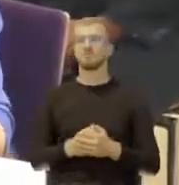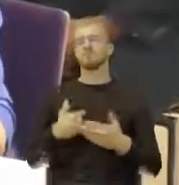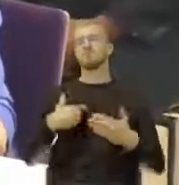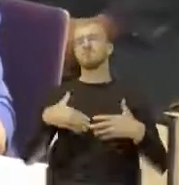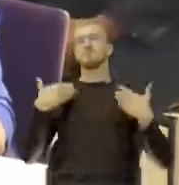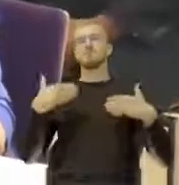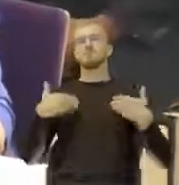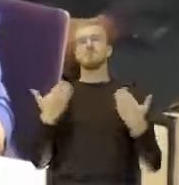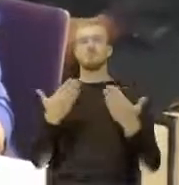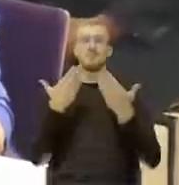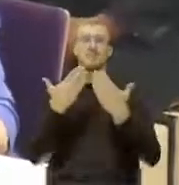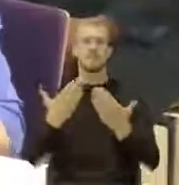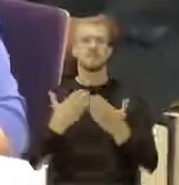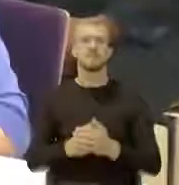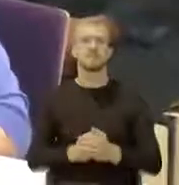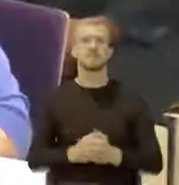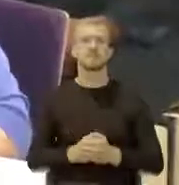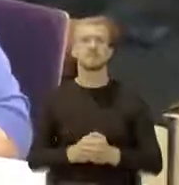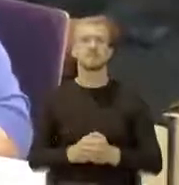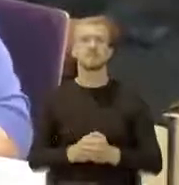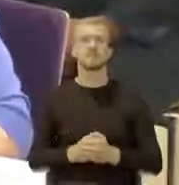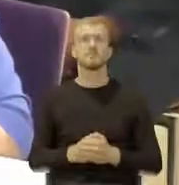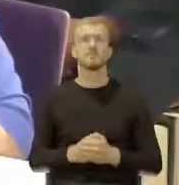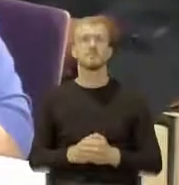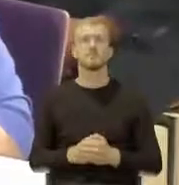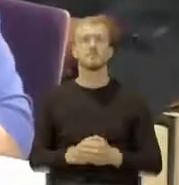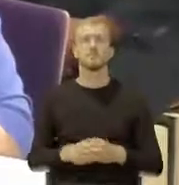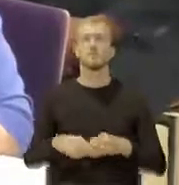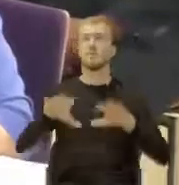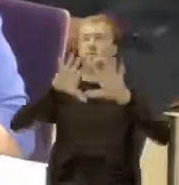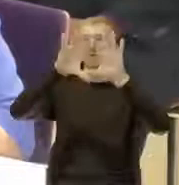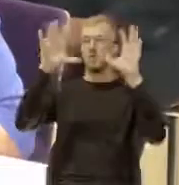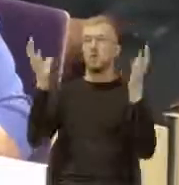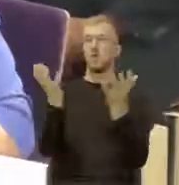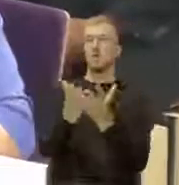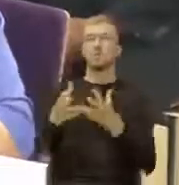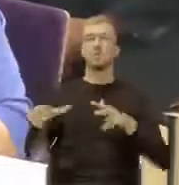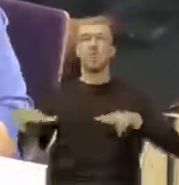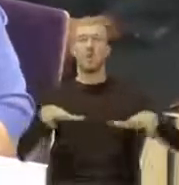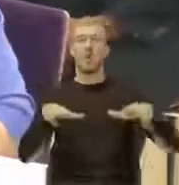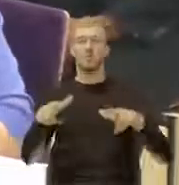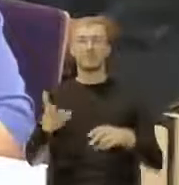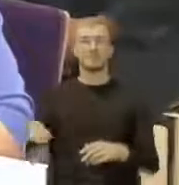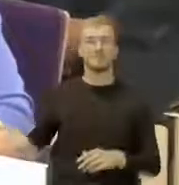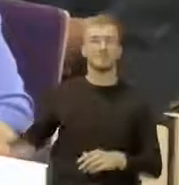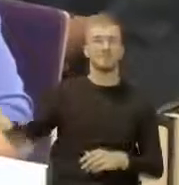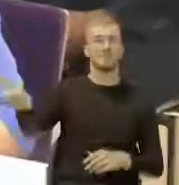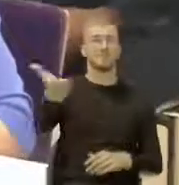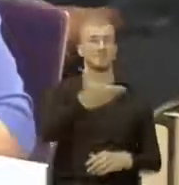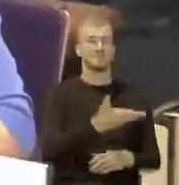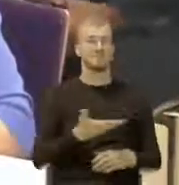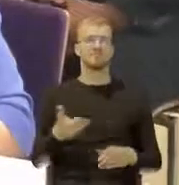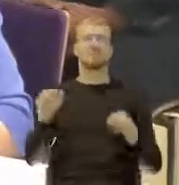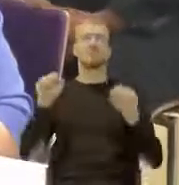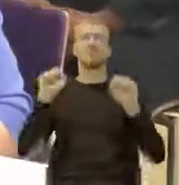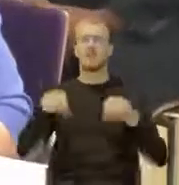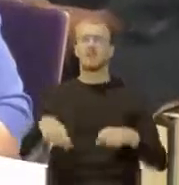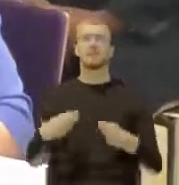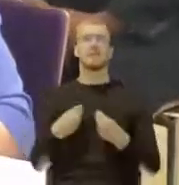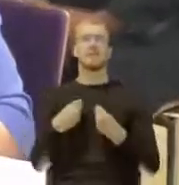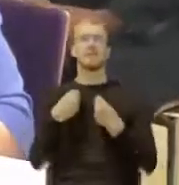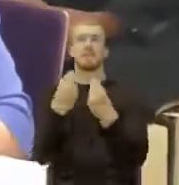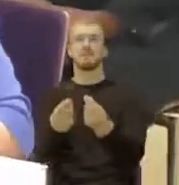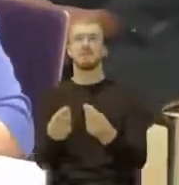most influential platform for such open dialogue and for providing an opportunity for all